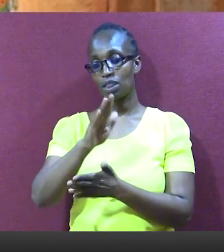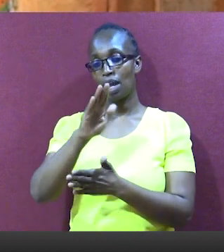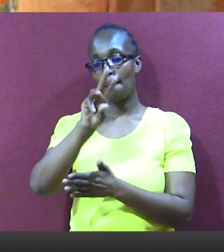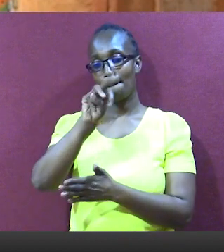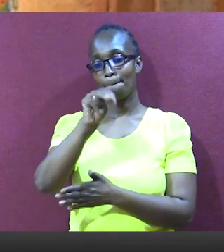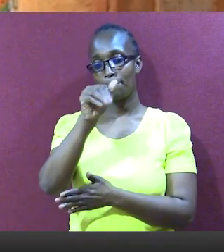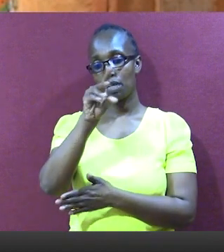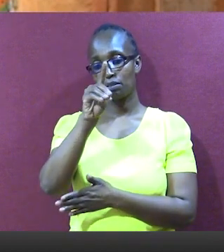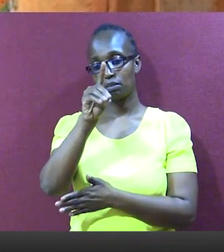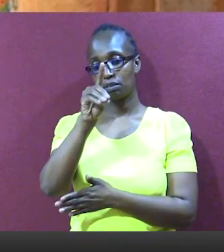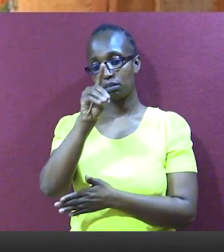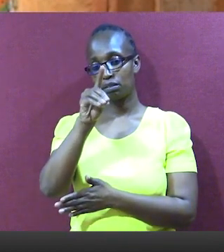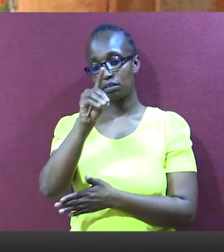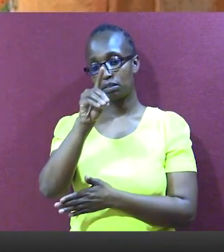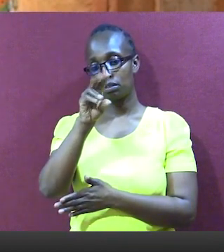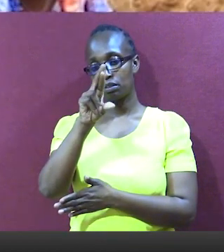National Council for Nomadic Education,